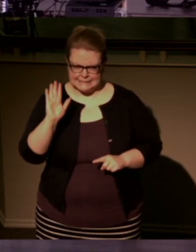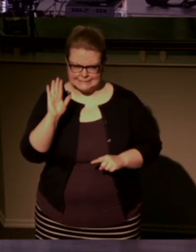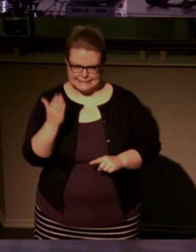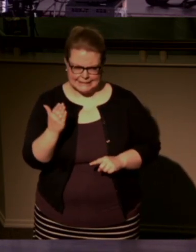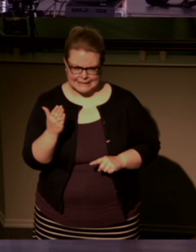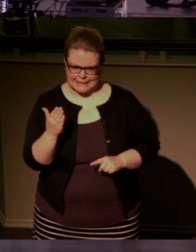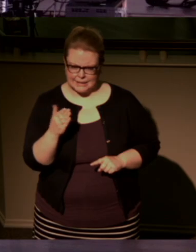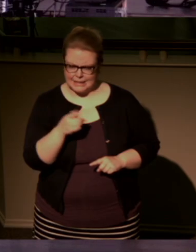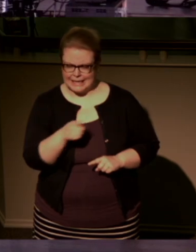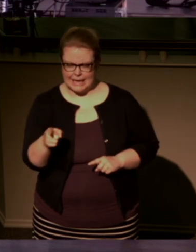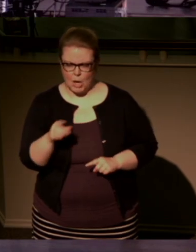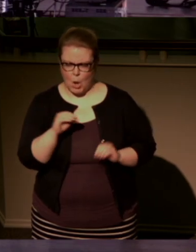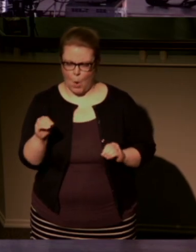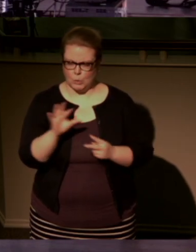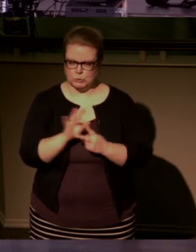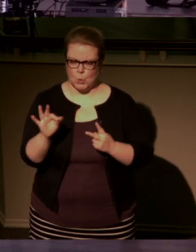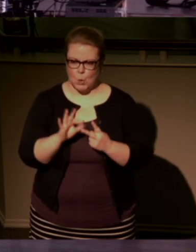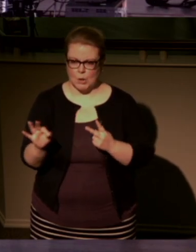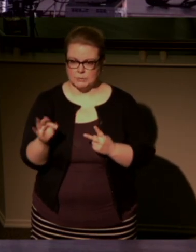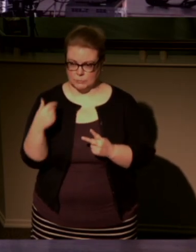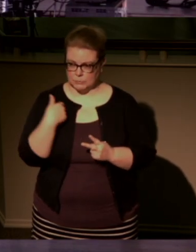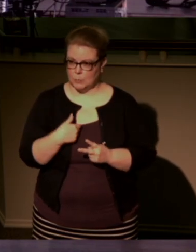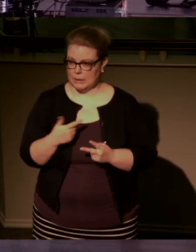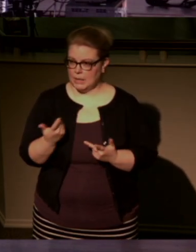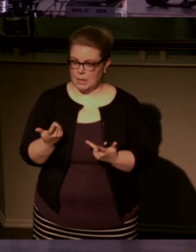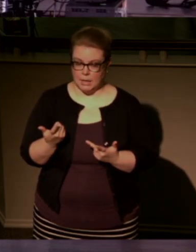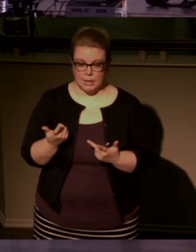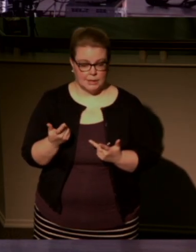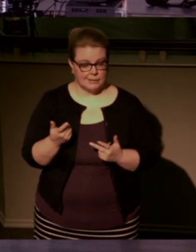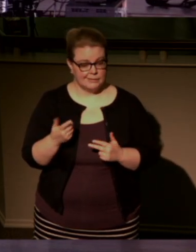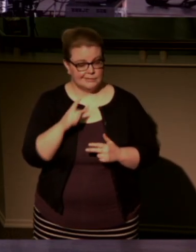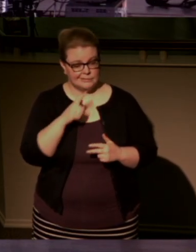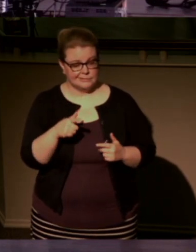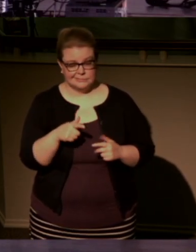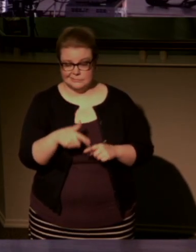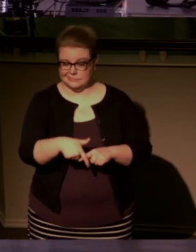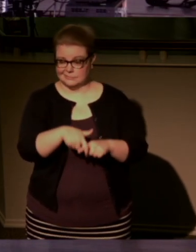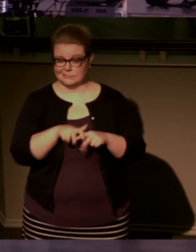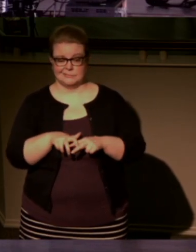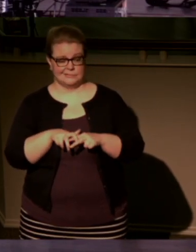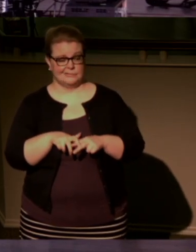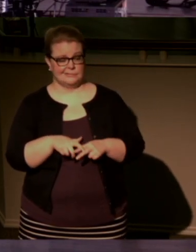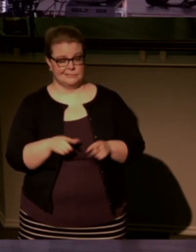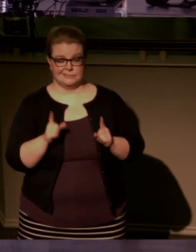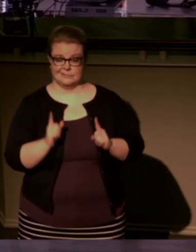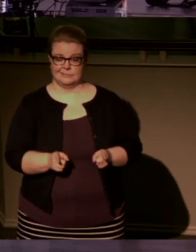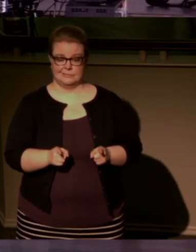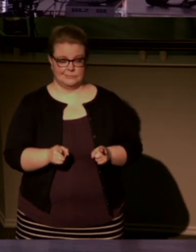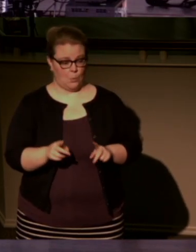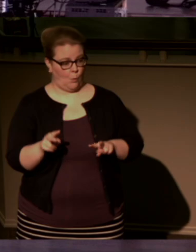decisions to make. They just got to sit in the stands and eat popcorn while God thumped on Egypt.